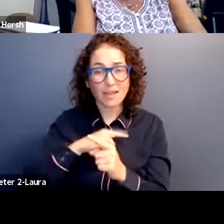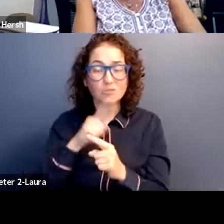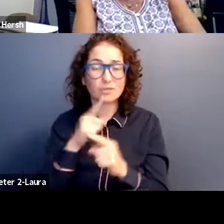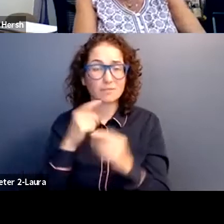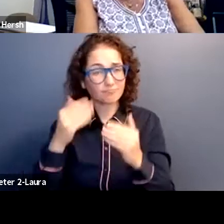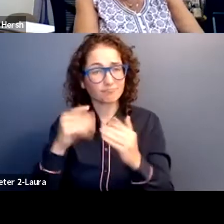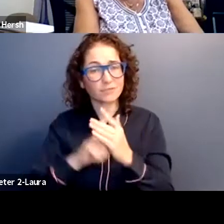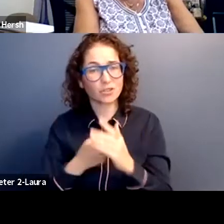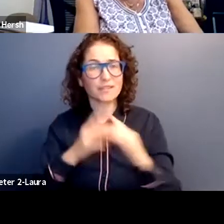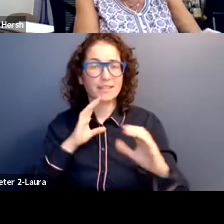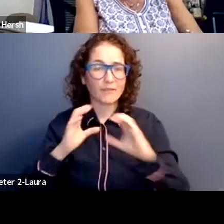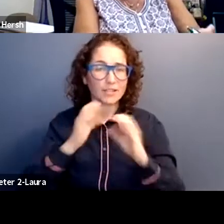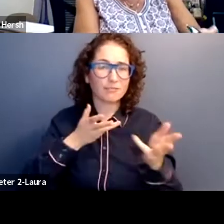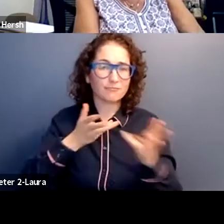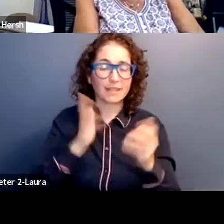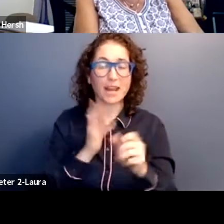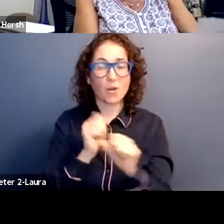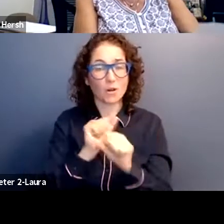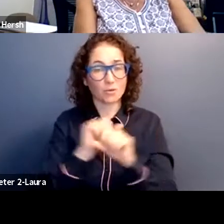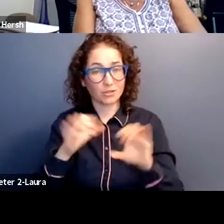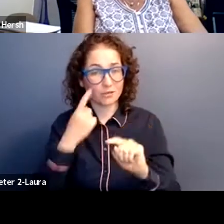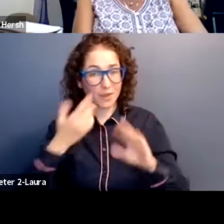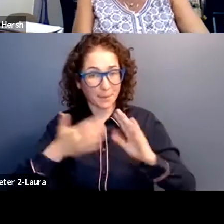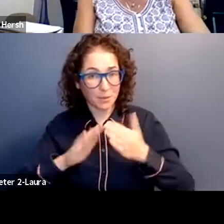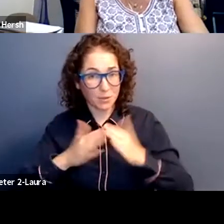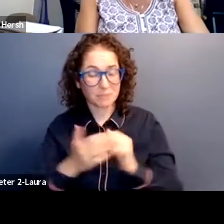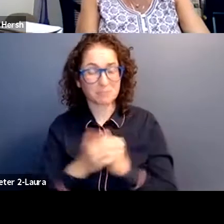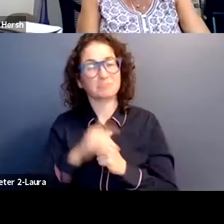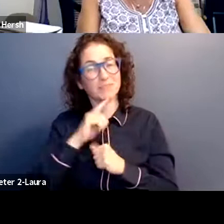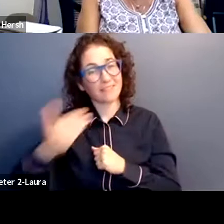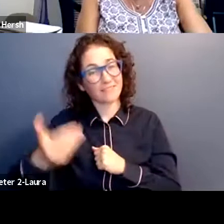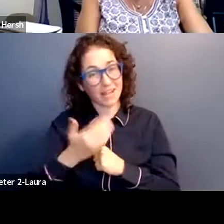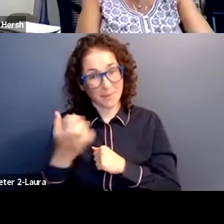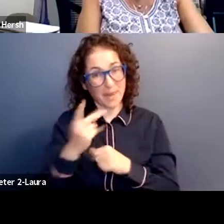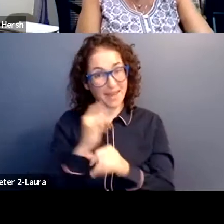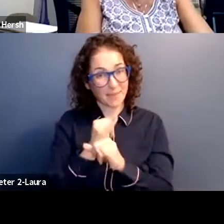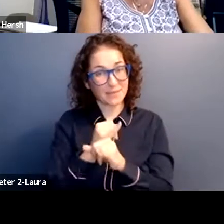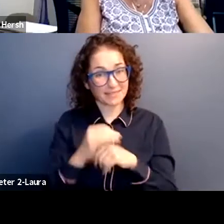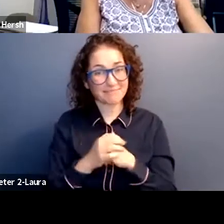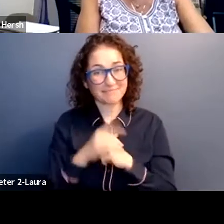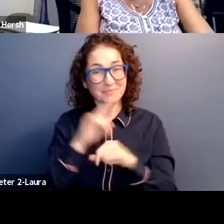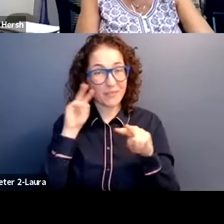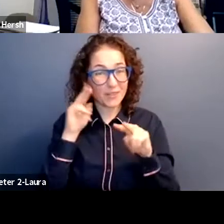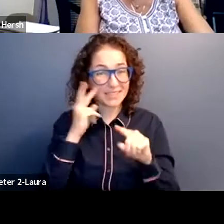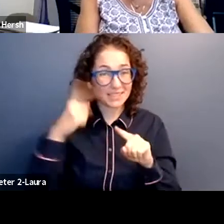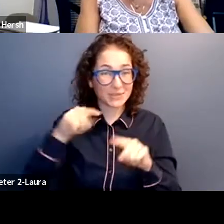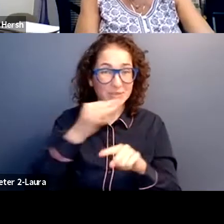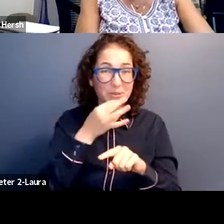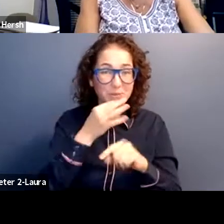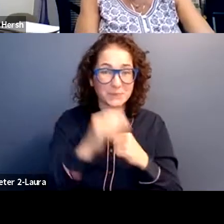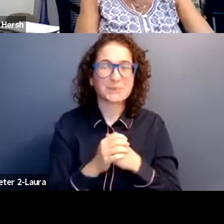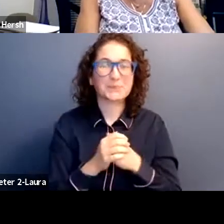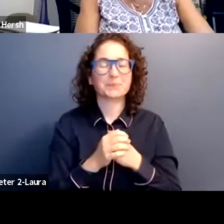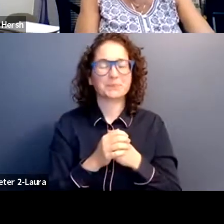we are a part of and the work that we do for our communities. We're really inviting you to come back on campus. We're looking forward to seeing you real soon.